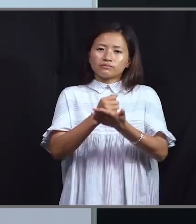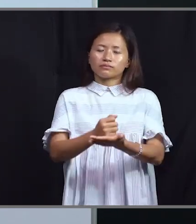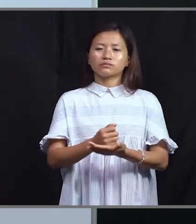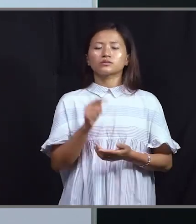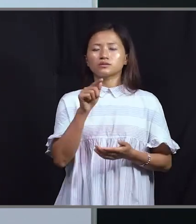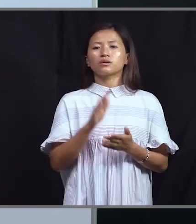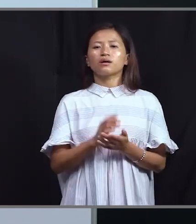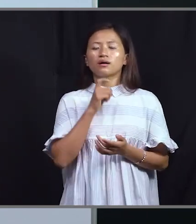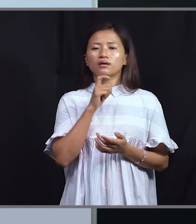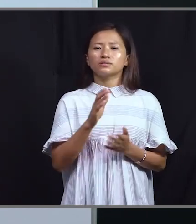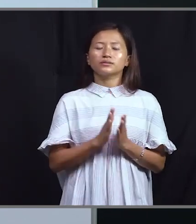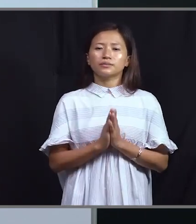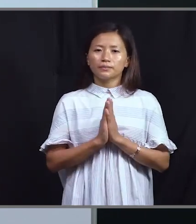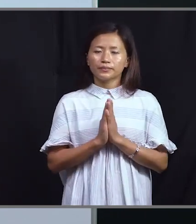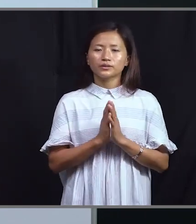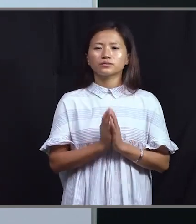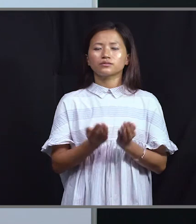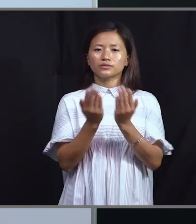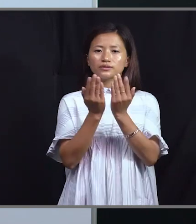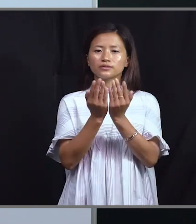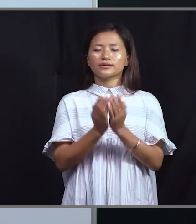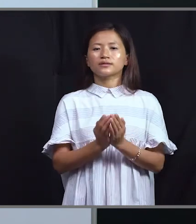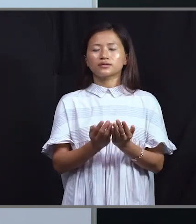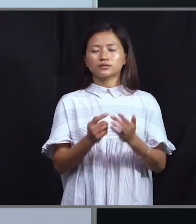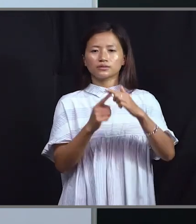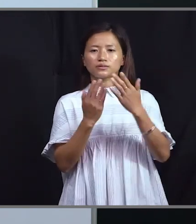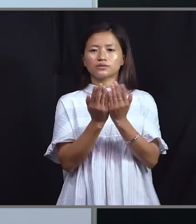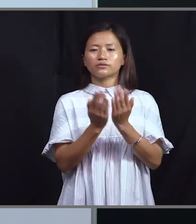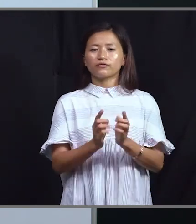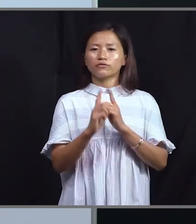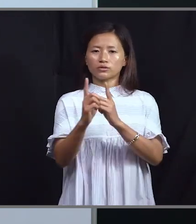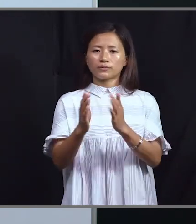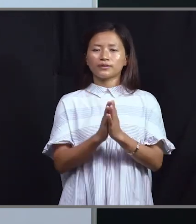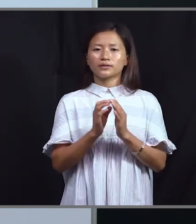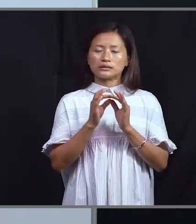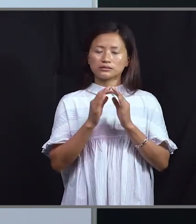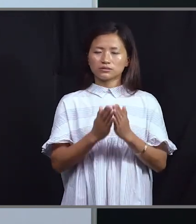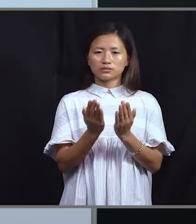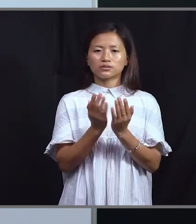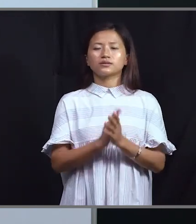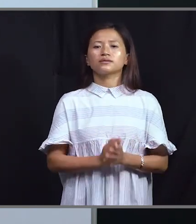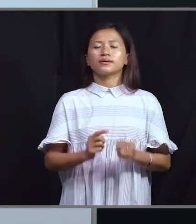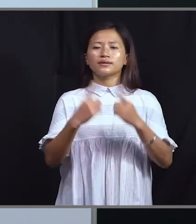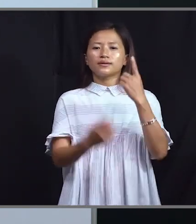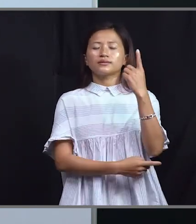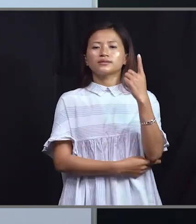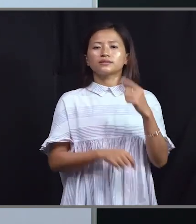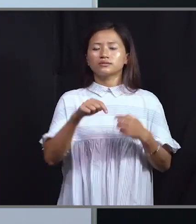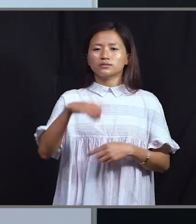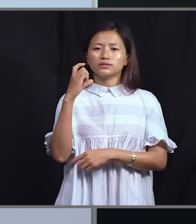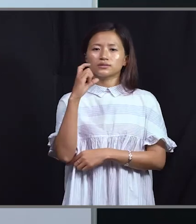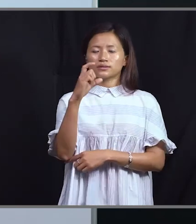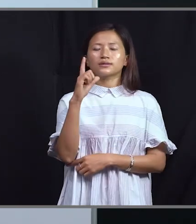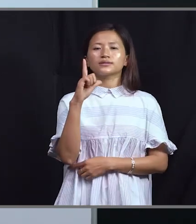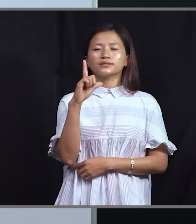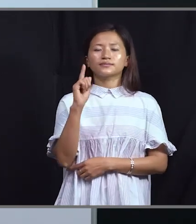why I request you all to please read the textbook and then you follow my explanation. with this, we have come to the end of today's class.